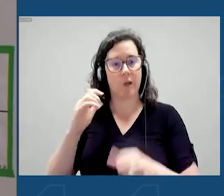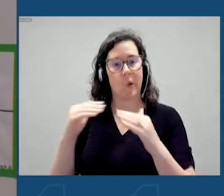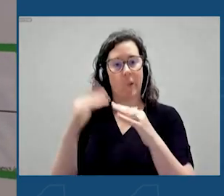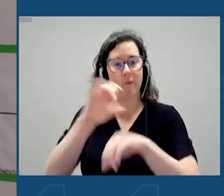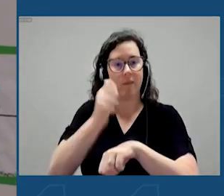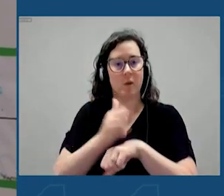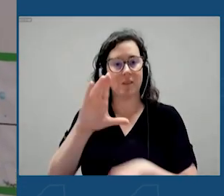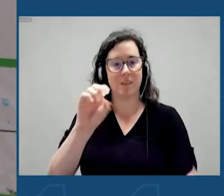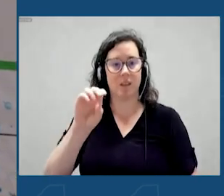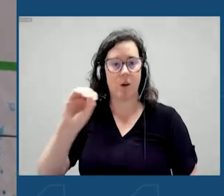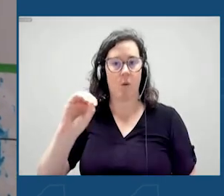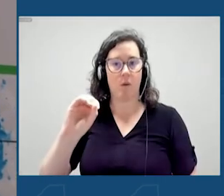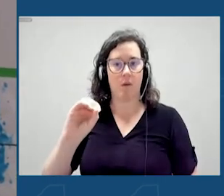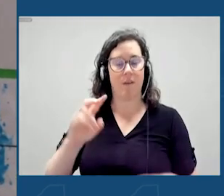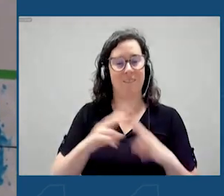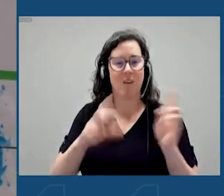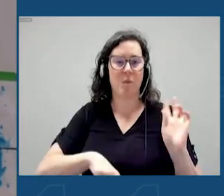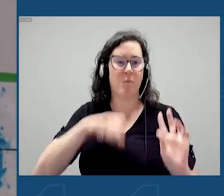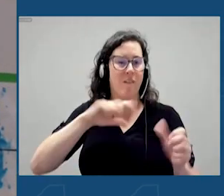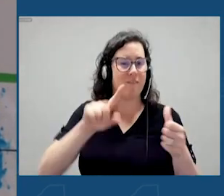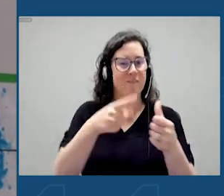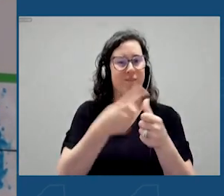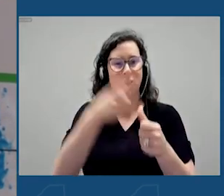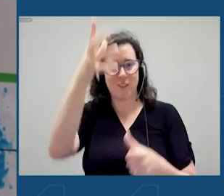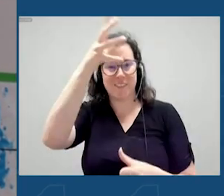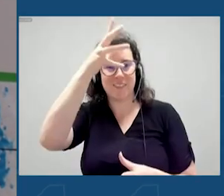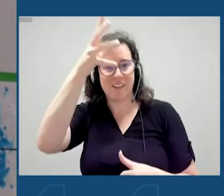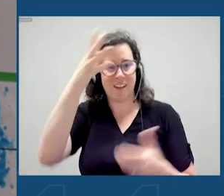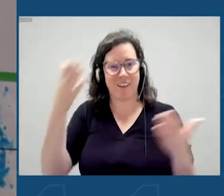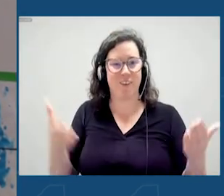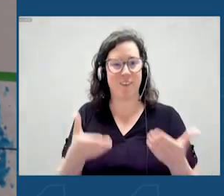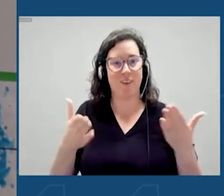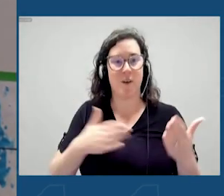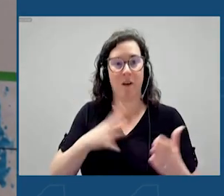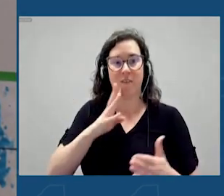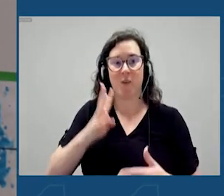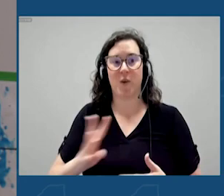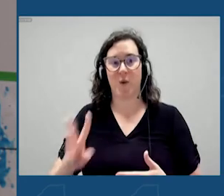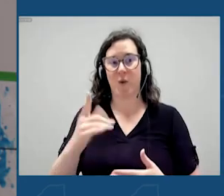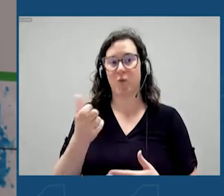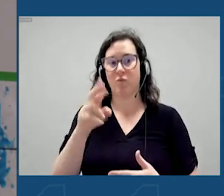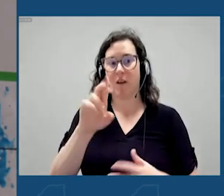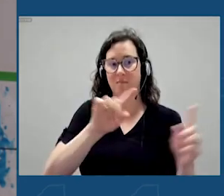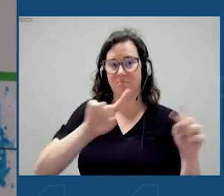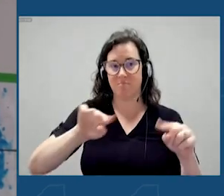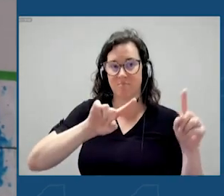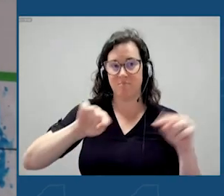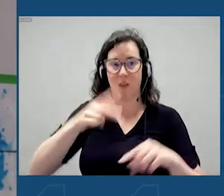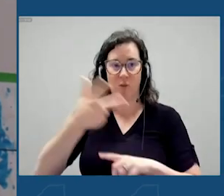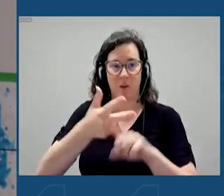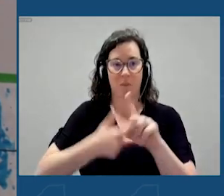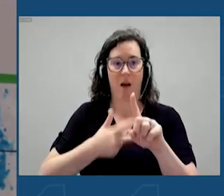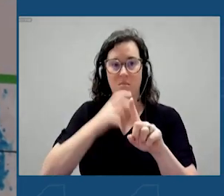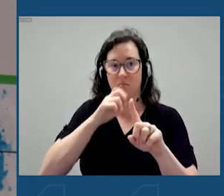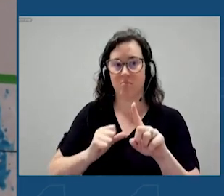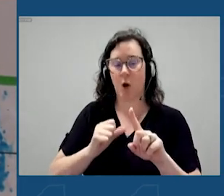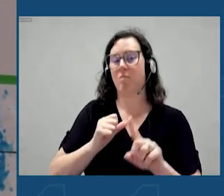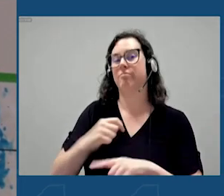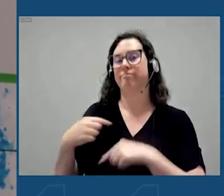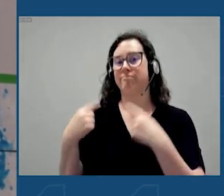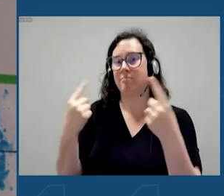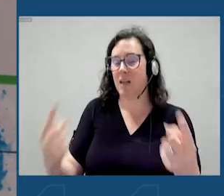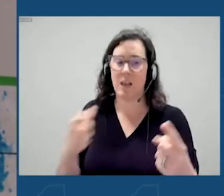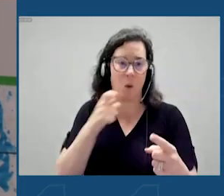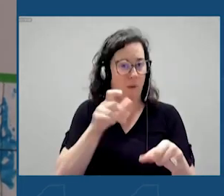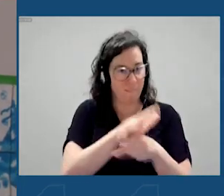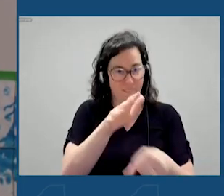first dad at Vivvi. My 4-year-old Grace has been attending our program since she was 3 months old, and that wasn't enough for me, so I went and I had twins about 2 years